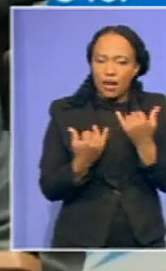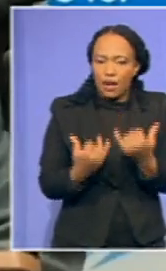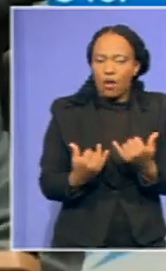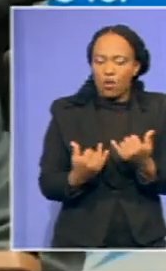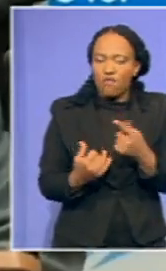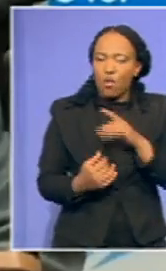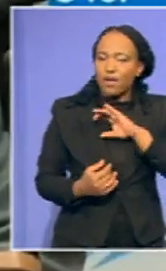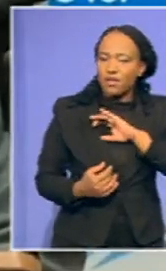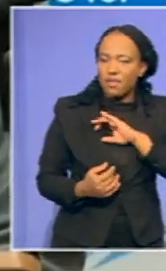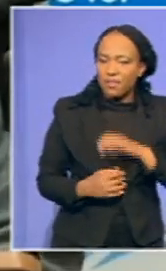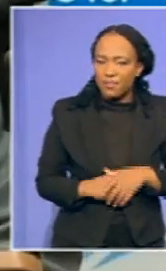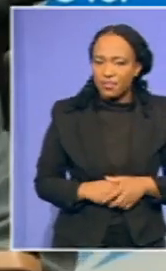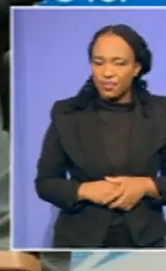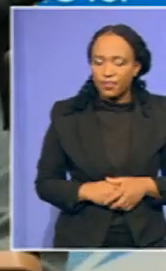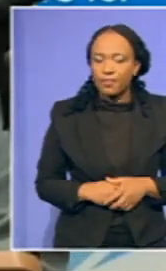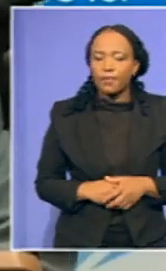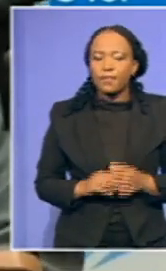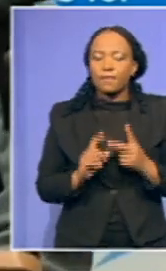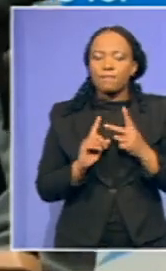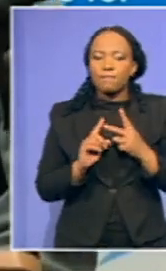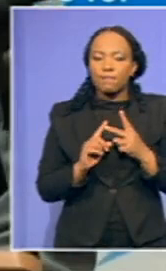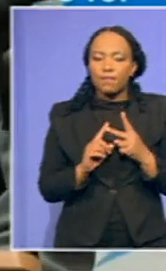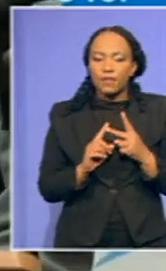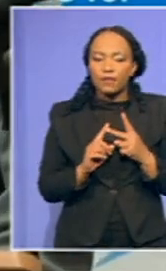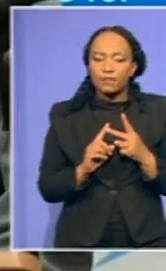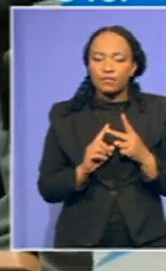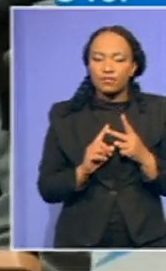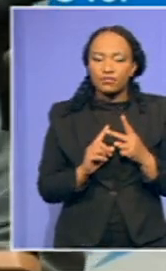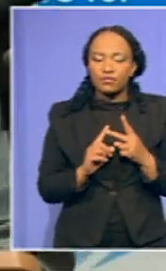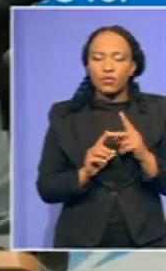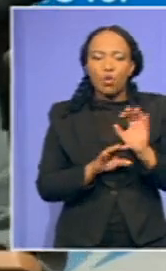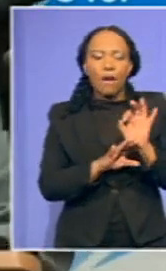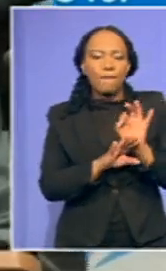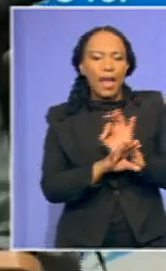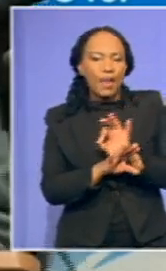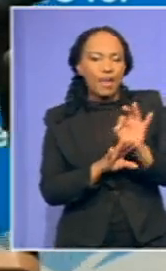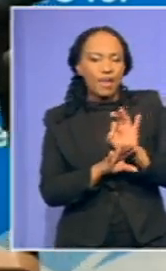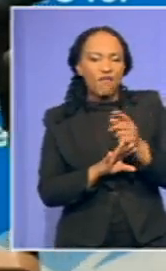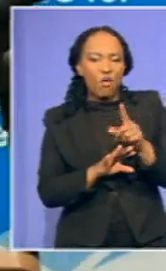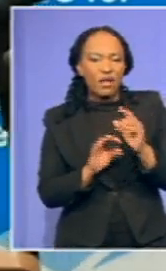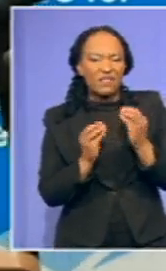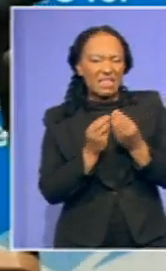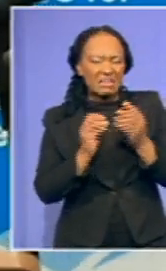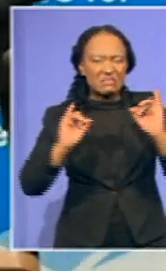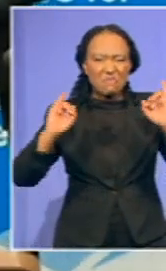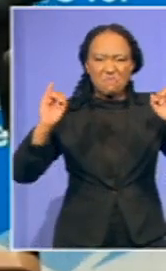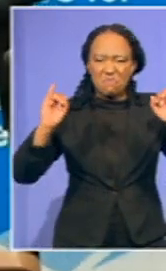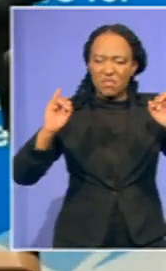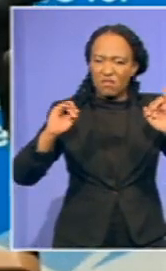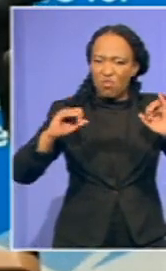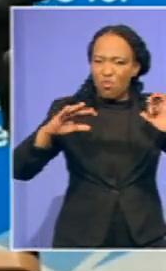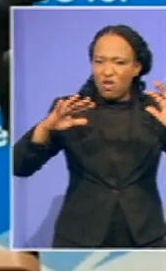consumer? The second is around planning for disasters. So we know that this